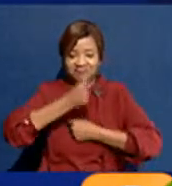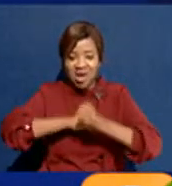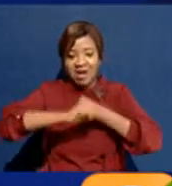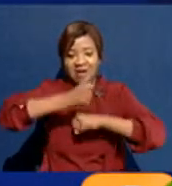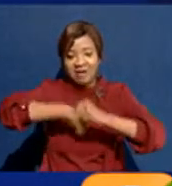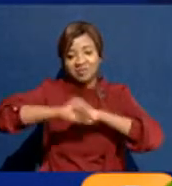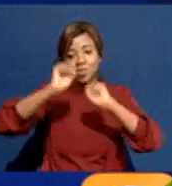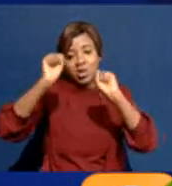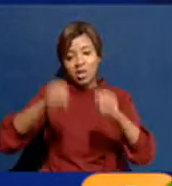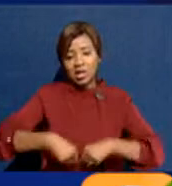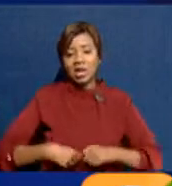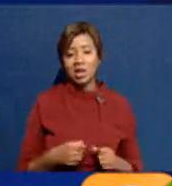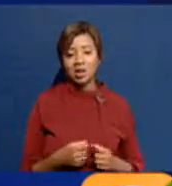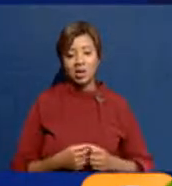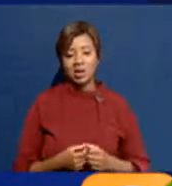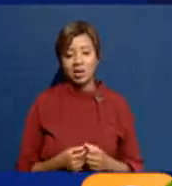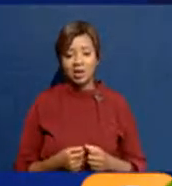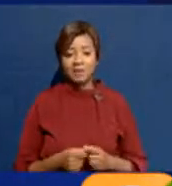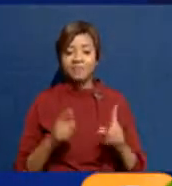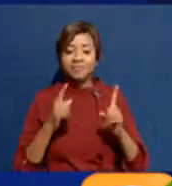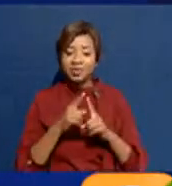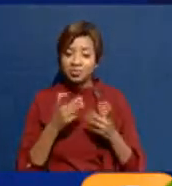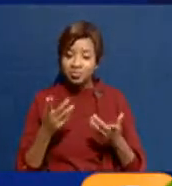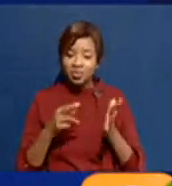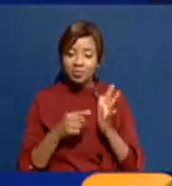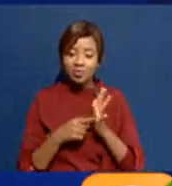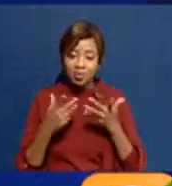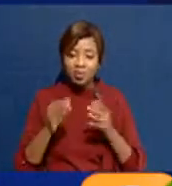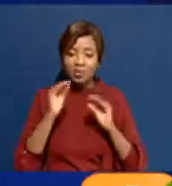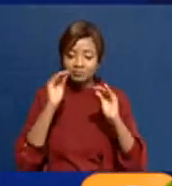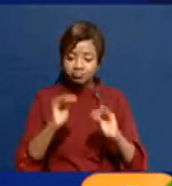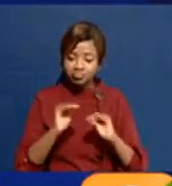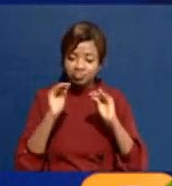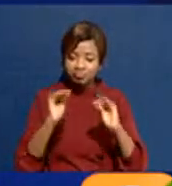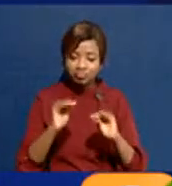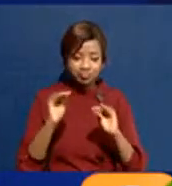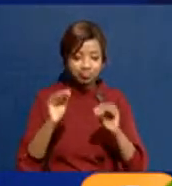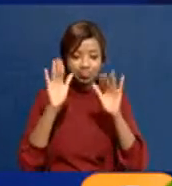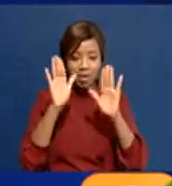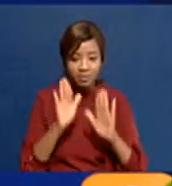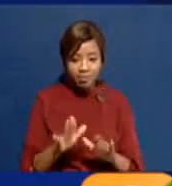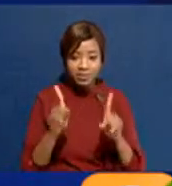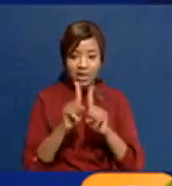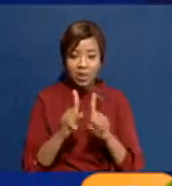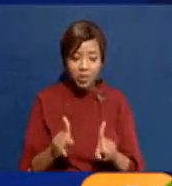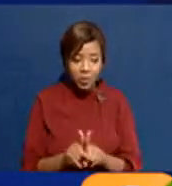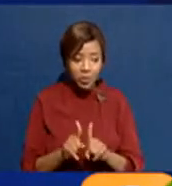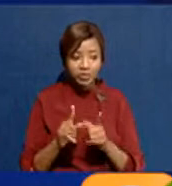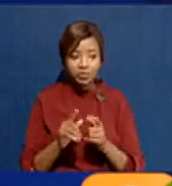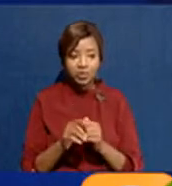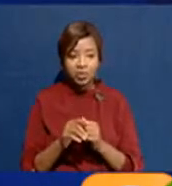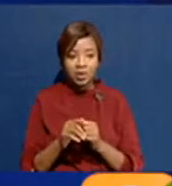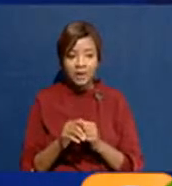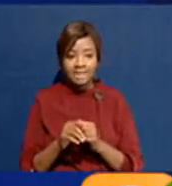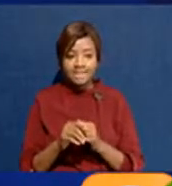is very, very important. And I think investment in the infrastructure, because unfortunately,